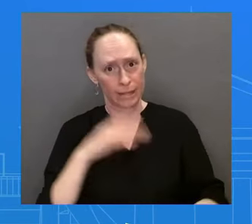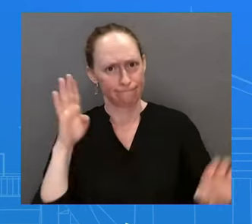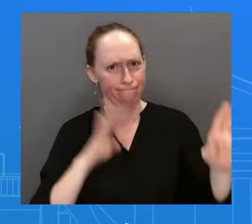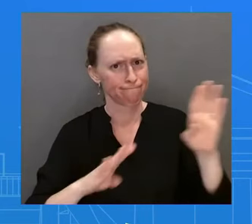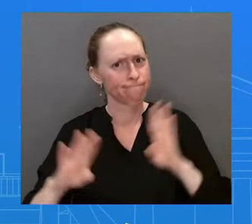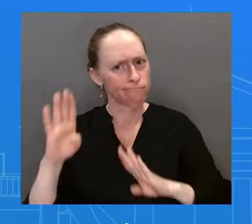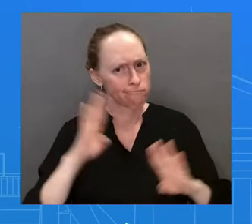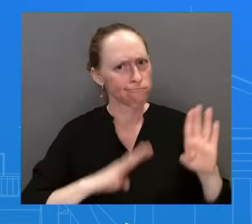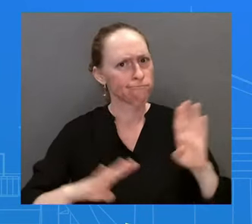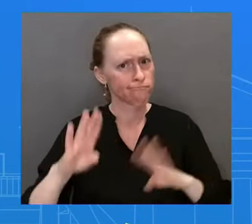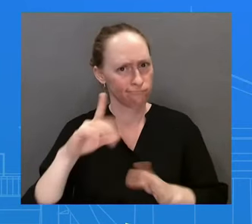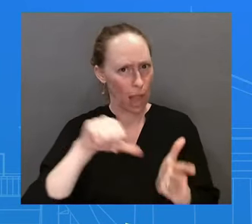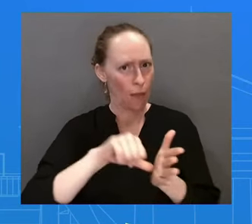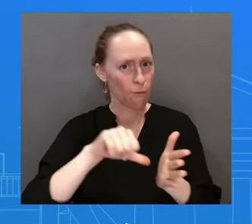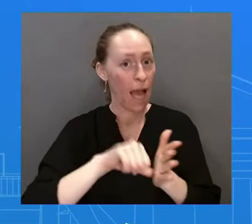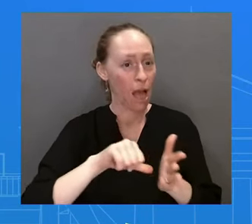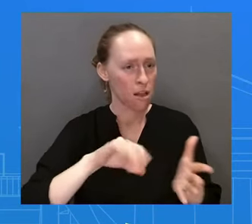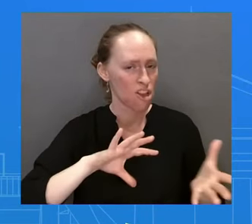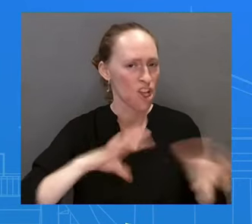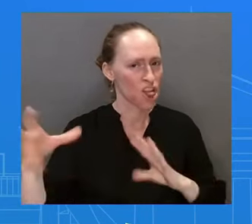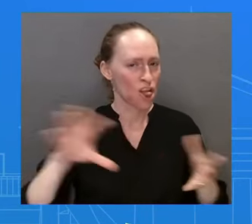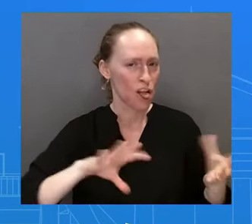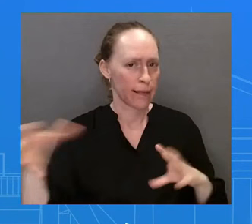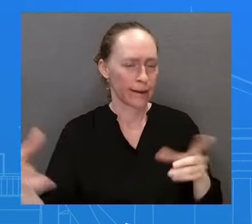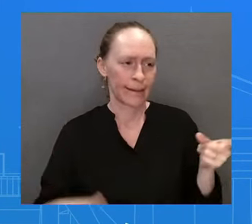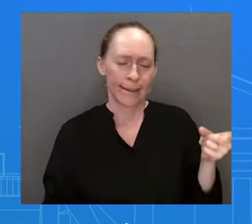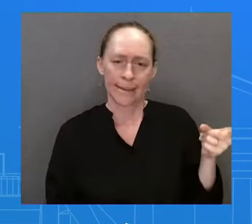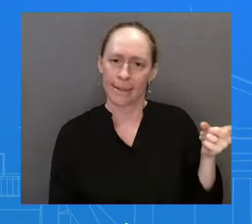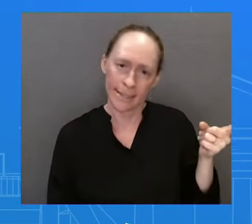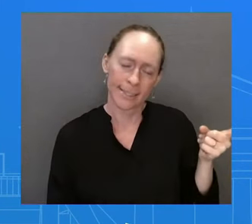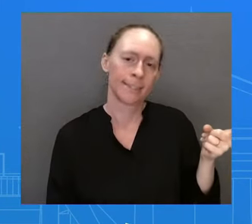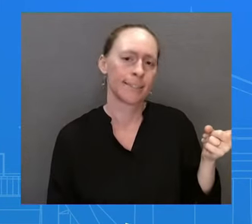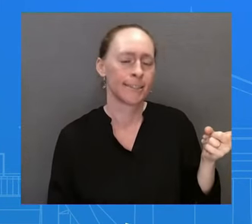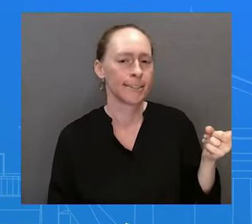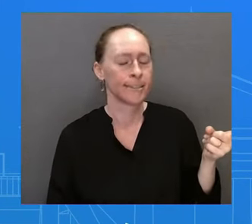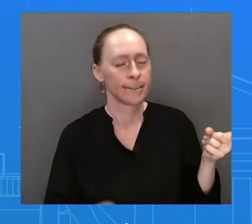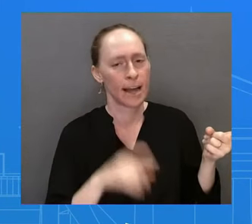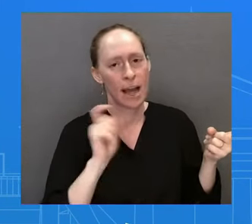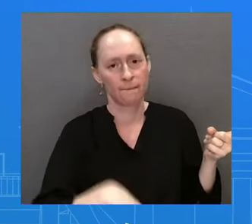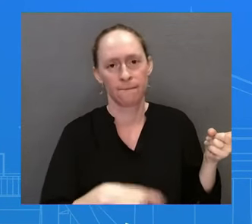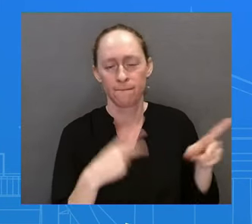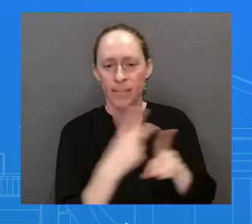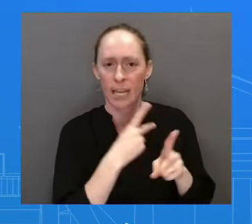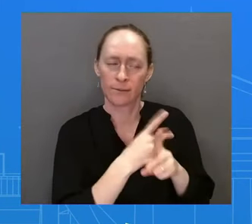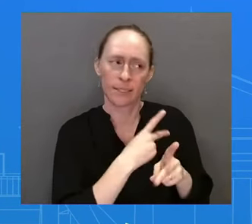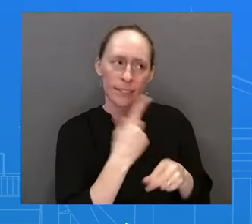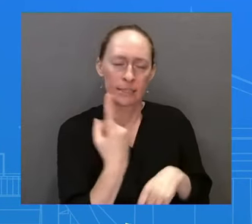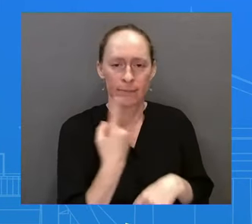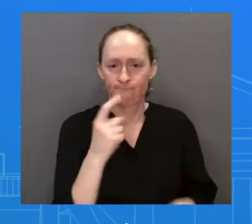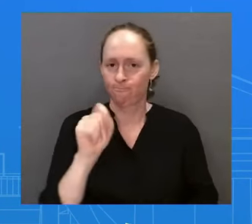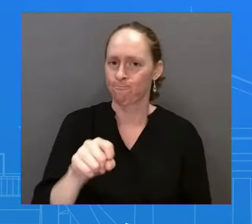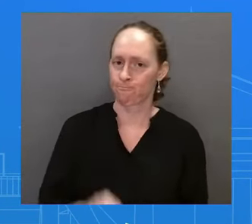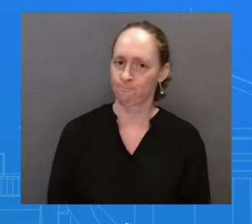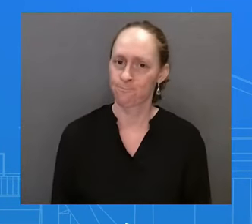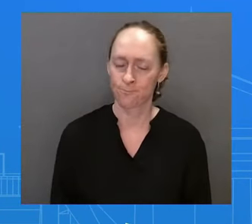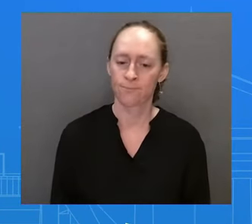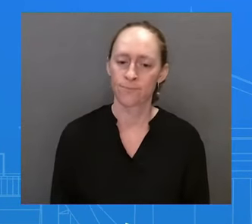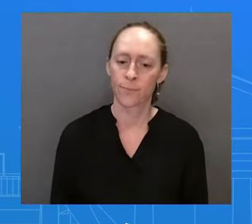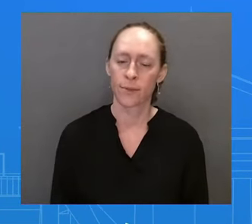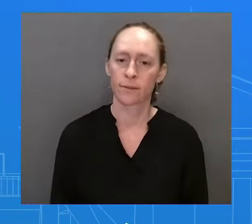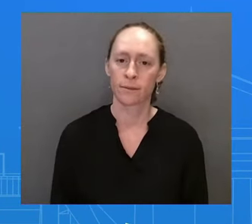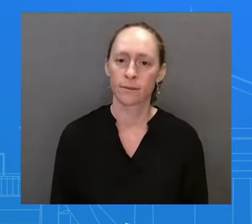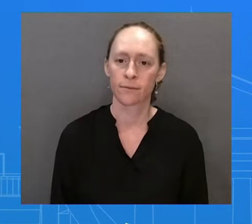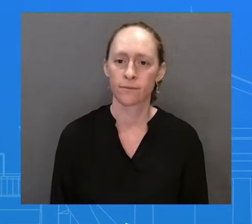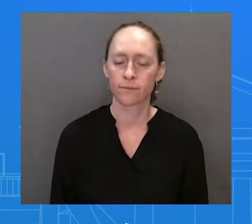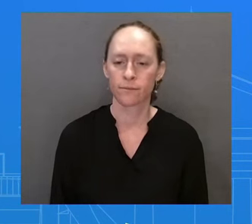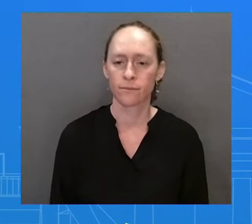to mitigate that behavior. Yeah. Admiral, you were talking about the close coordination that the White House has with the Israeli government.